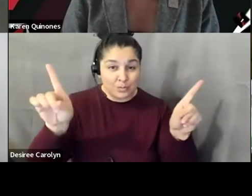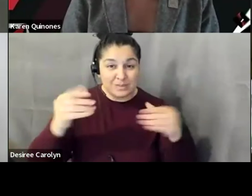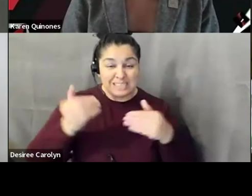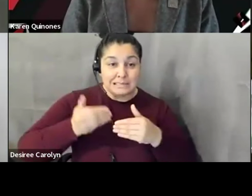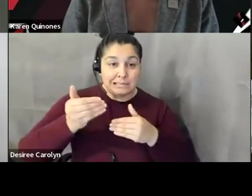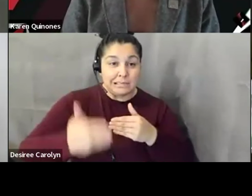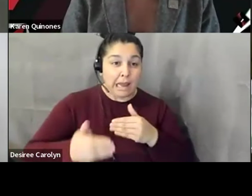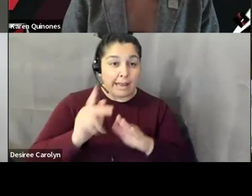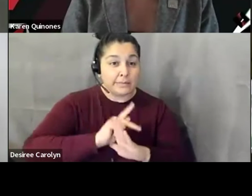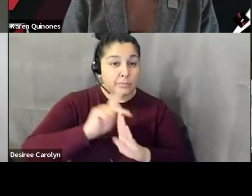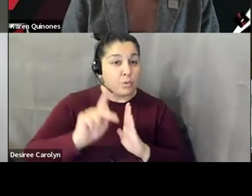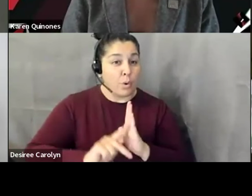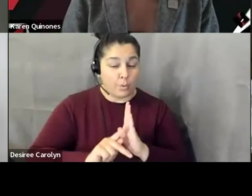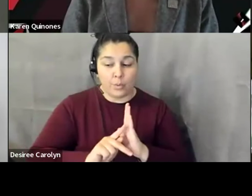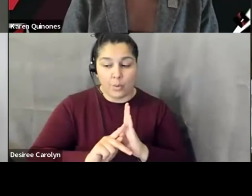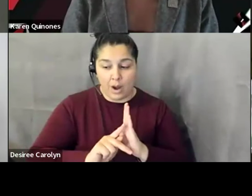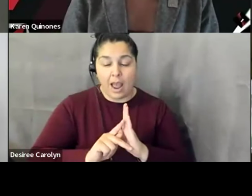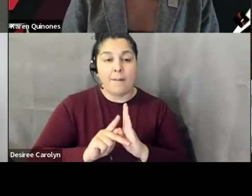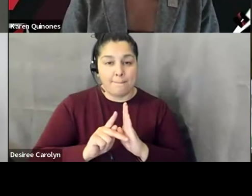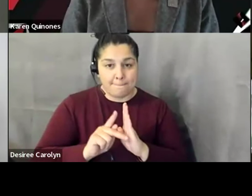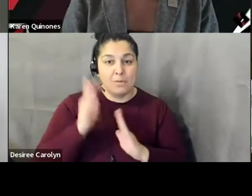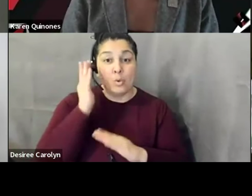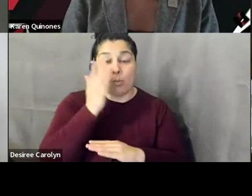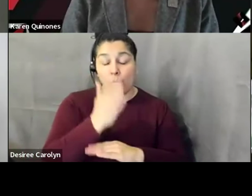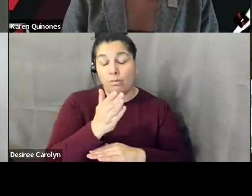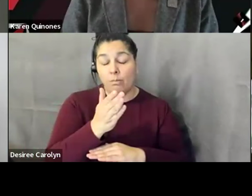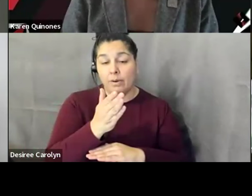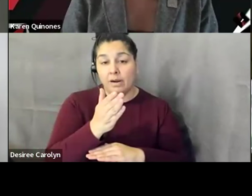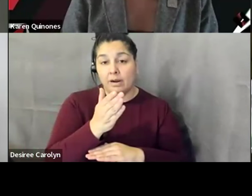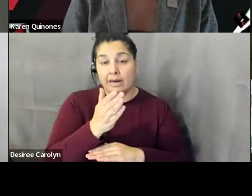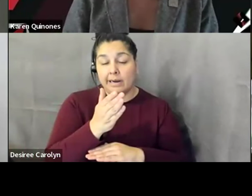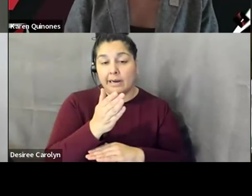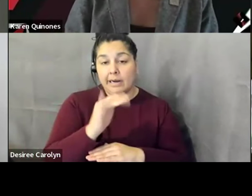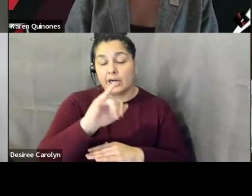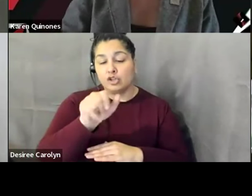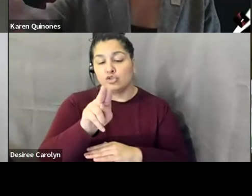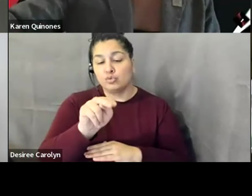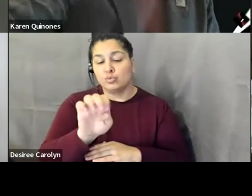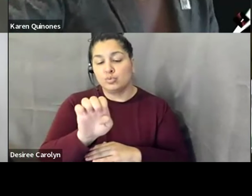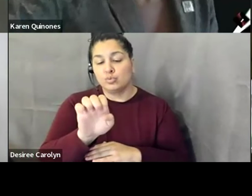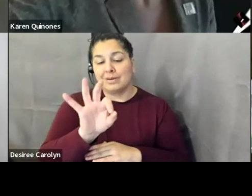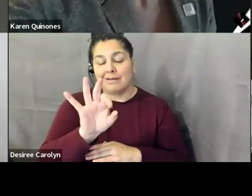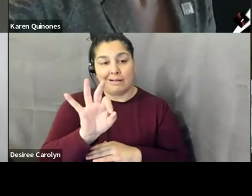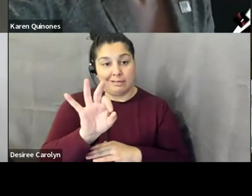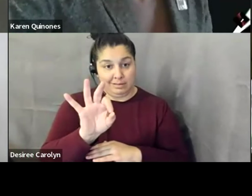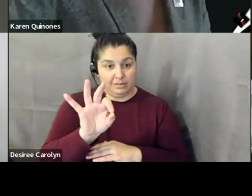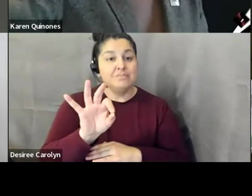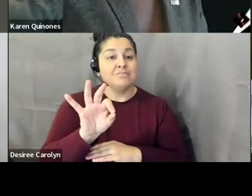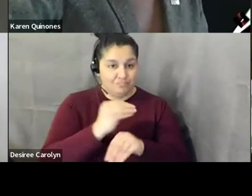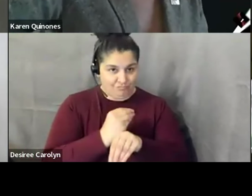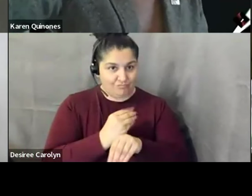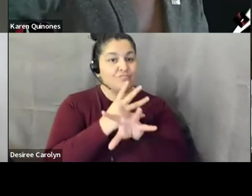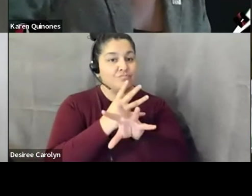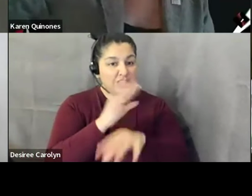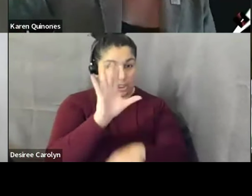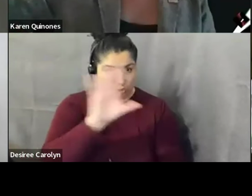next program will be on the 9th of June. It will also be virtual on